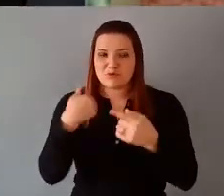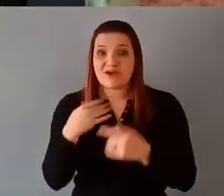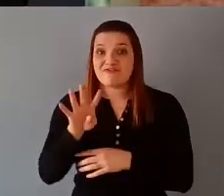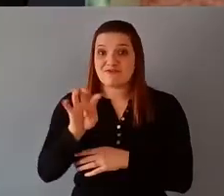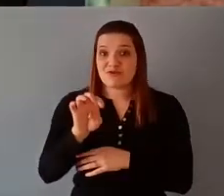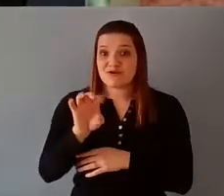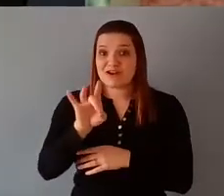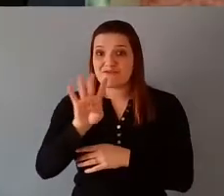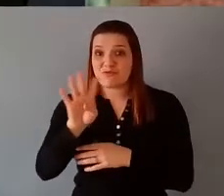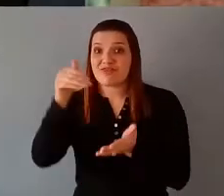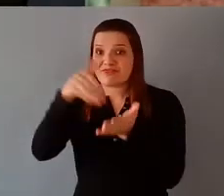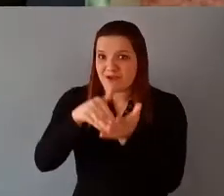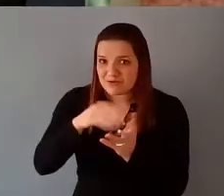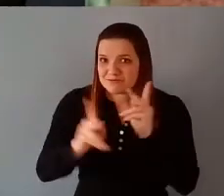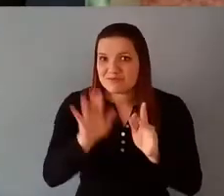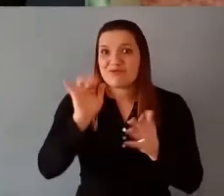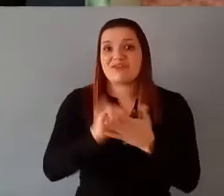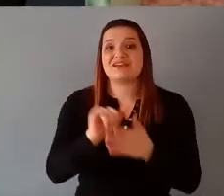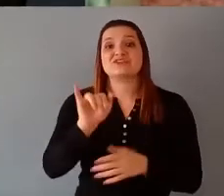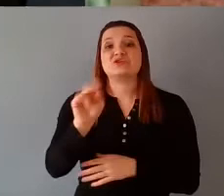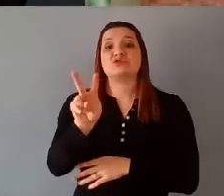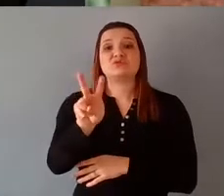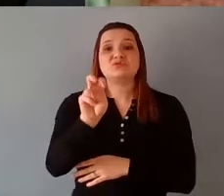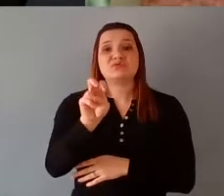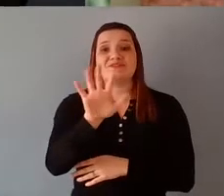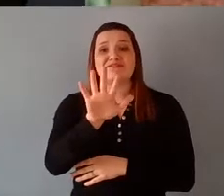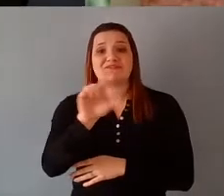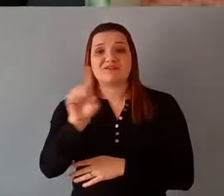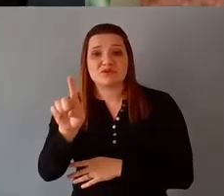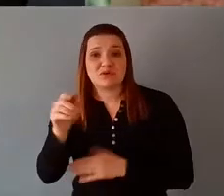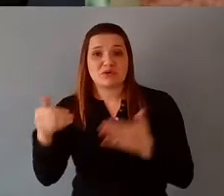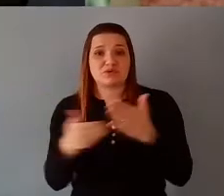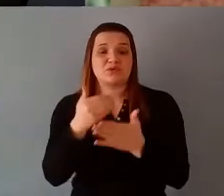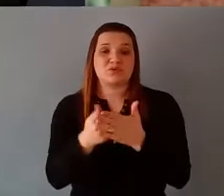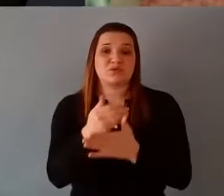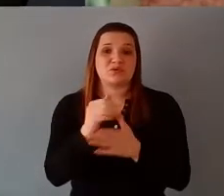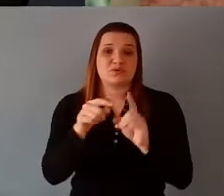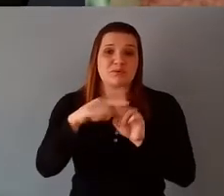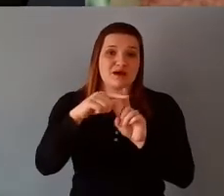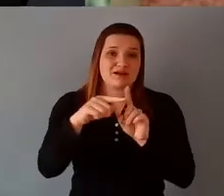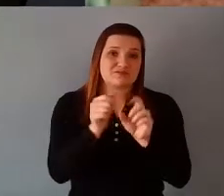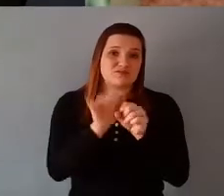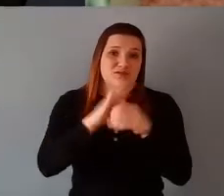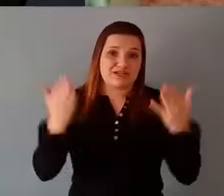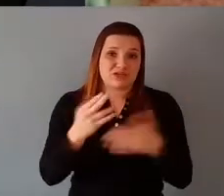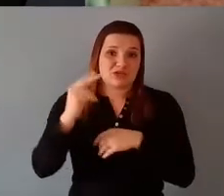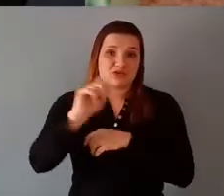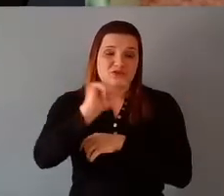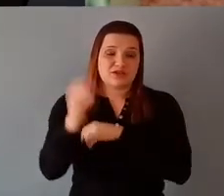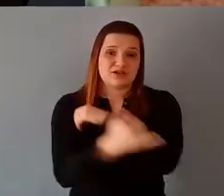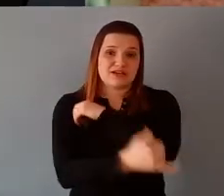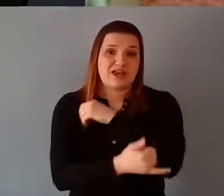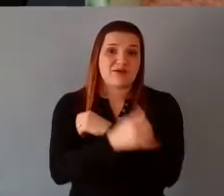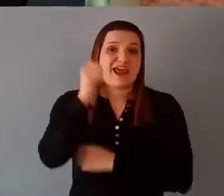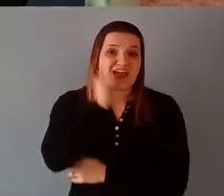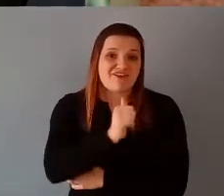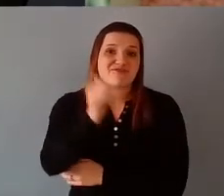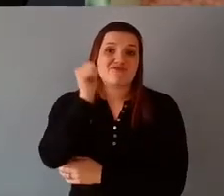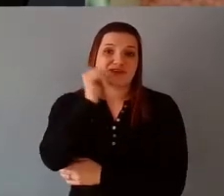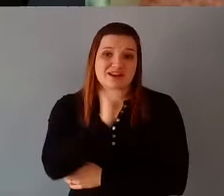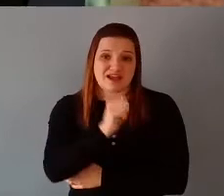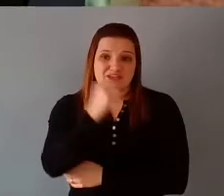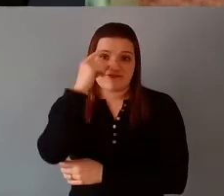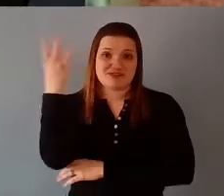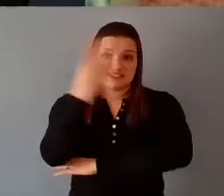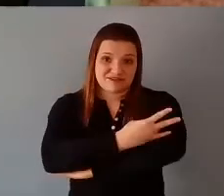484,000, that's 251 daily new cases over the last 7 days, when we have to be at 32 or below.